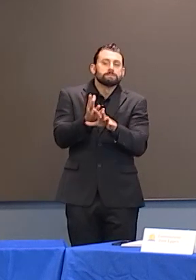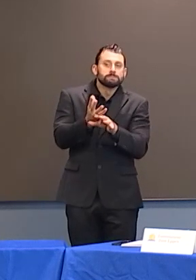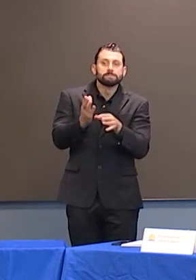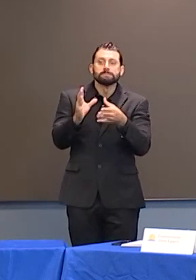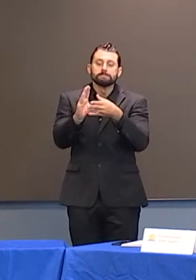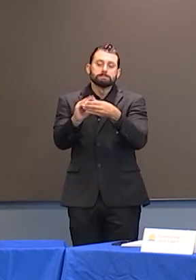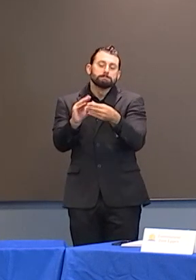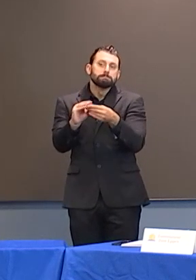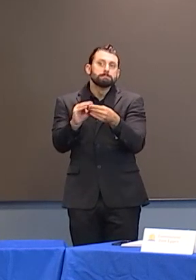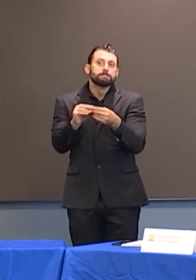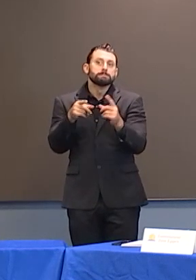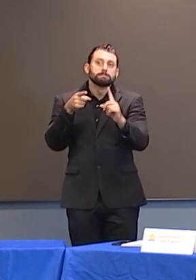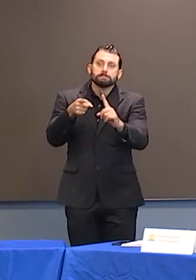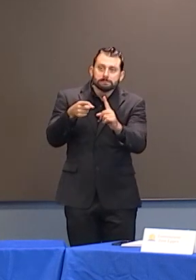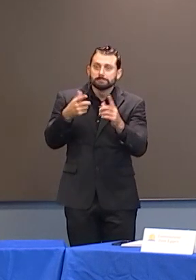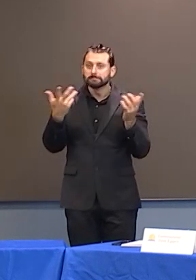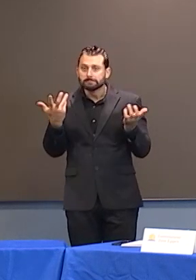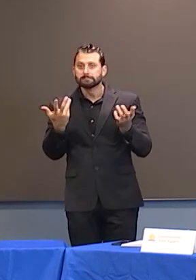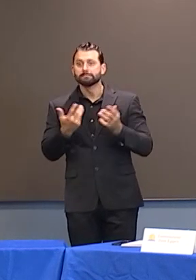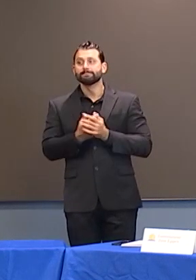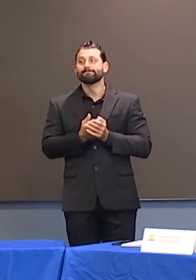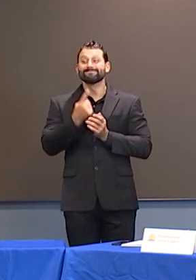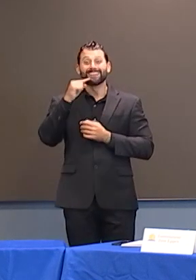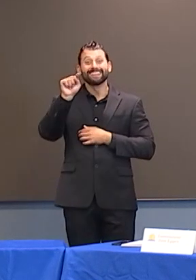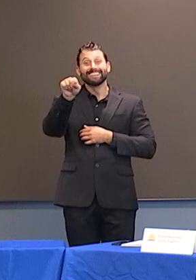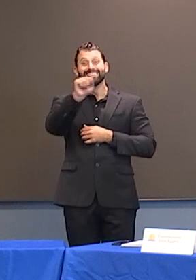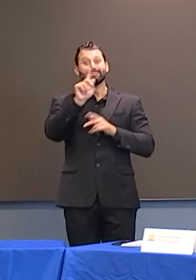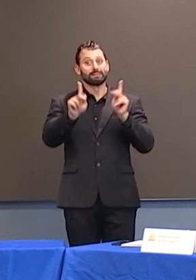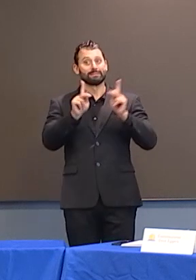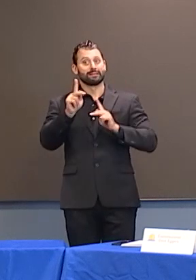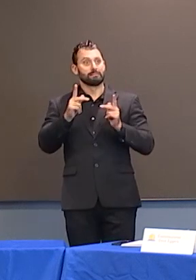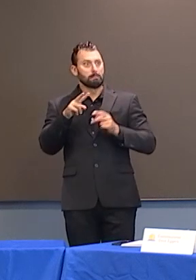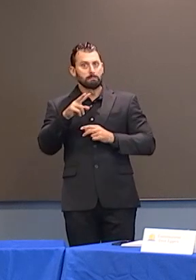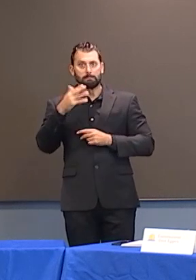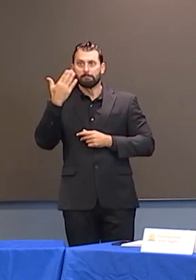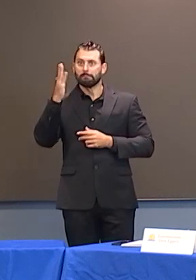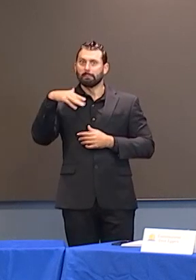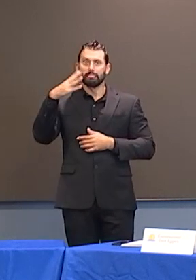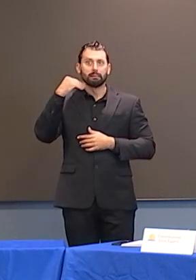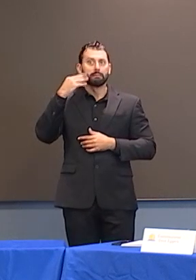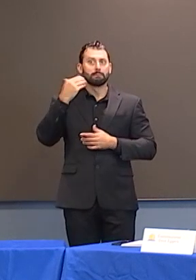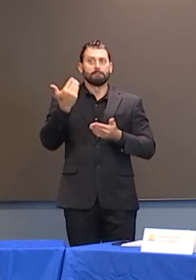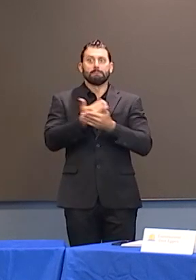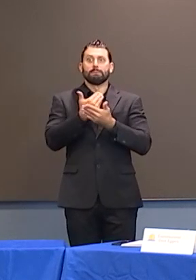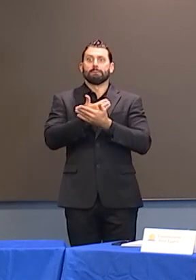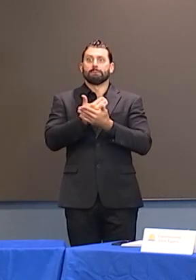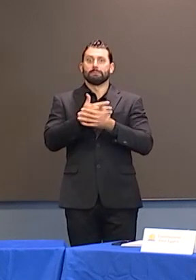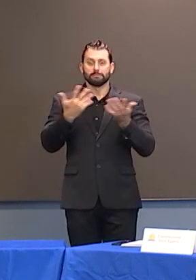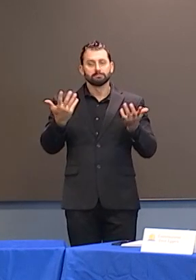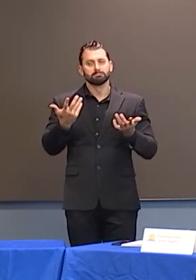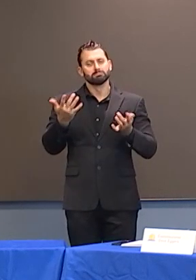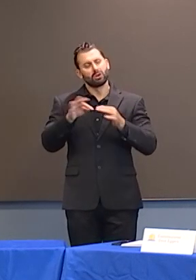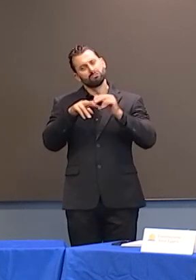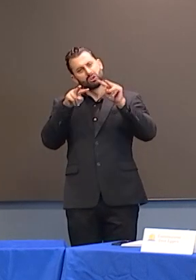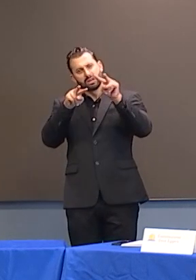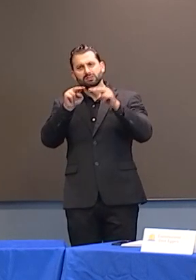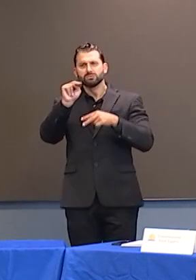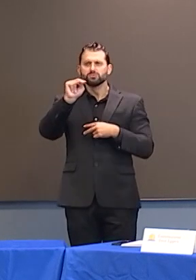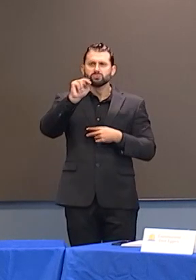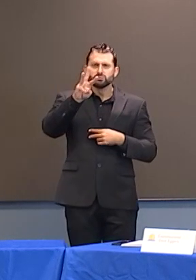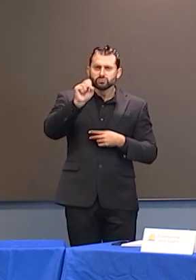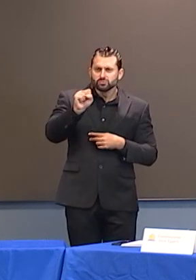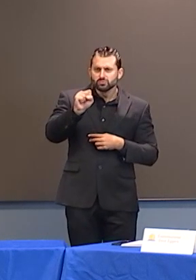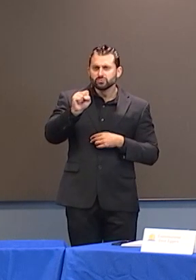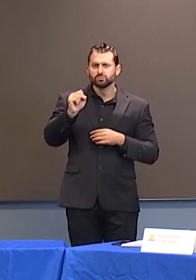so what we're asking people is to watch and the news stay alert and to be able to take the actions necessary and be